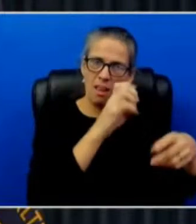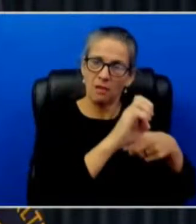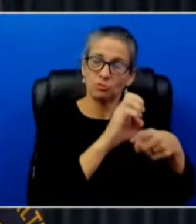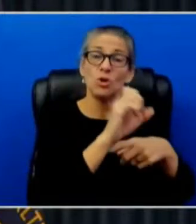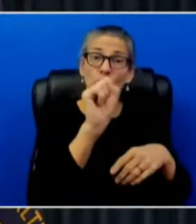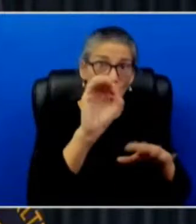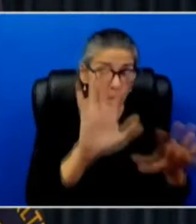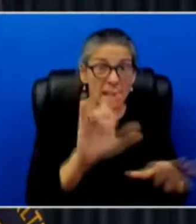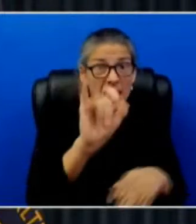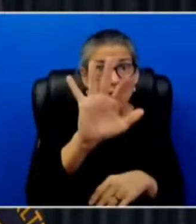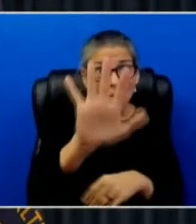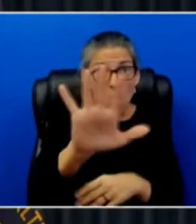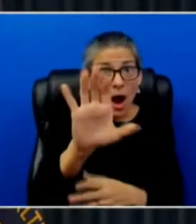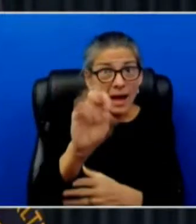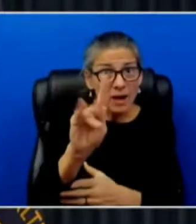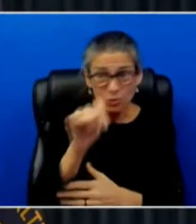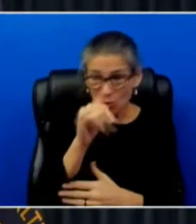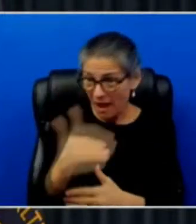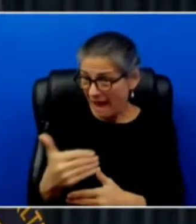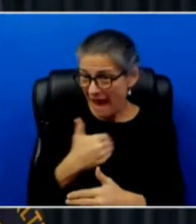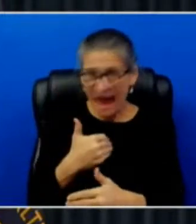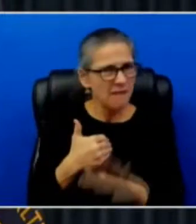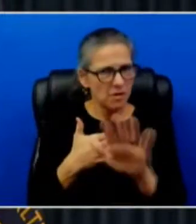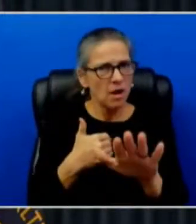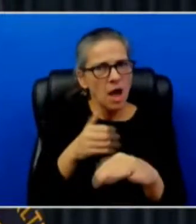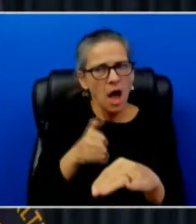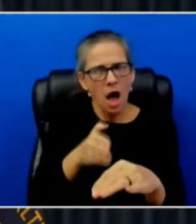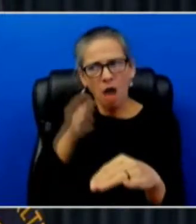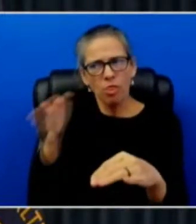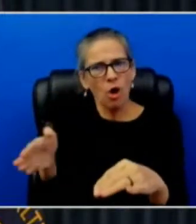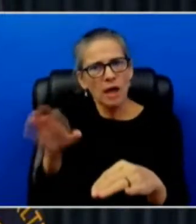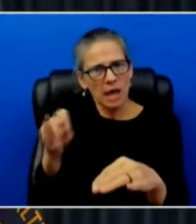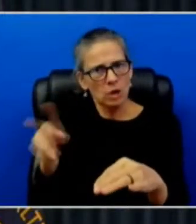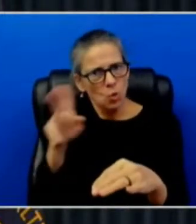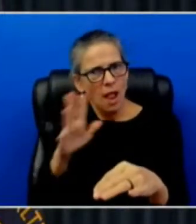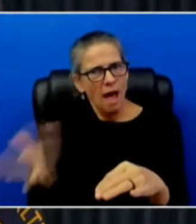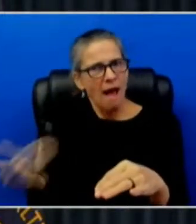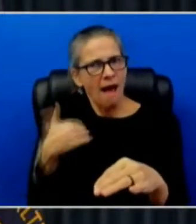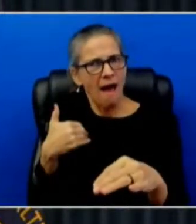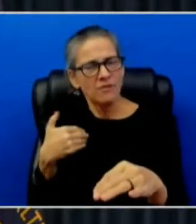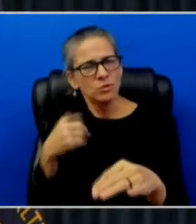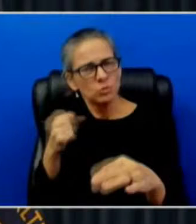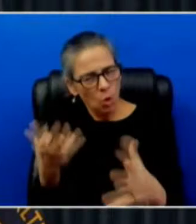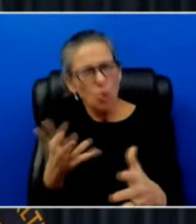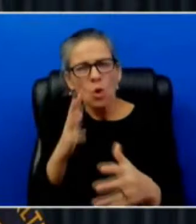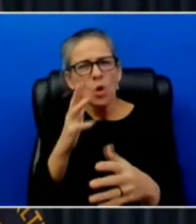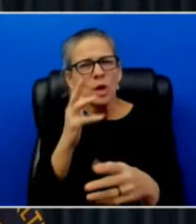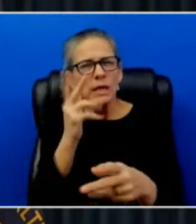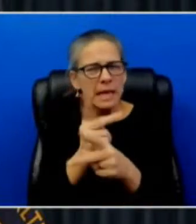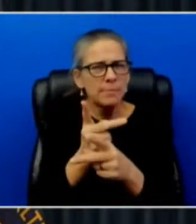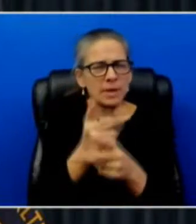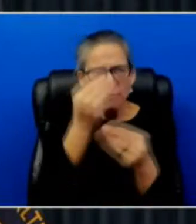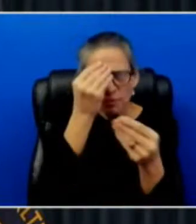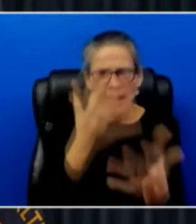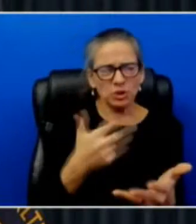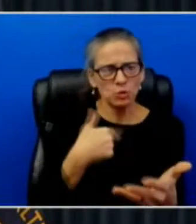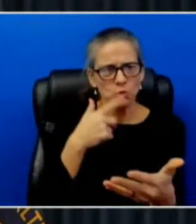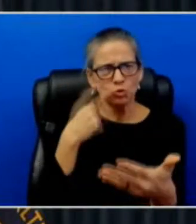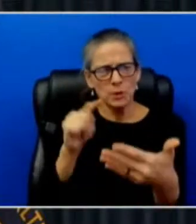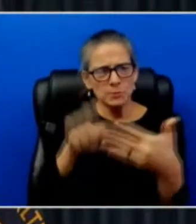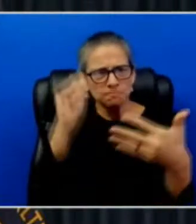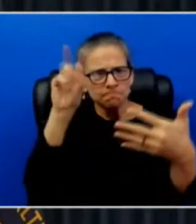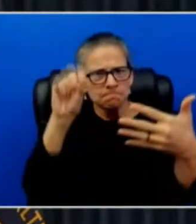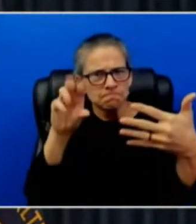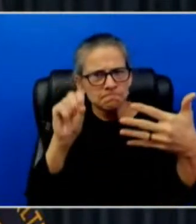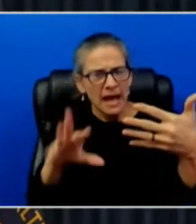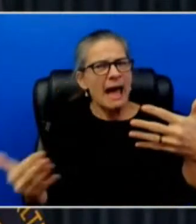that we're providing, we hope is helpful, and we're making sure that we're getting it out there so all of our citizens across the Commonwealth know that they're there. There is resources